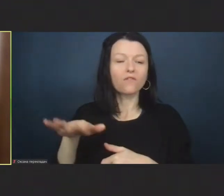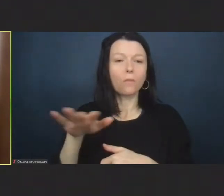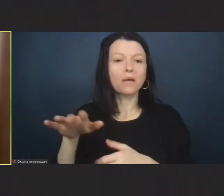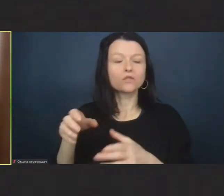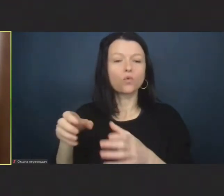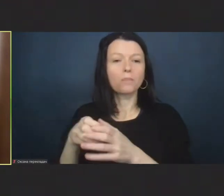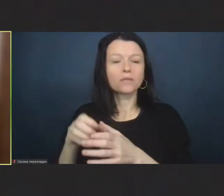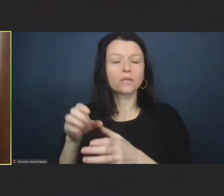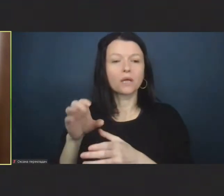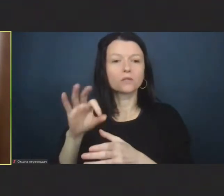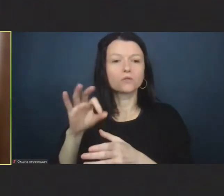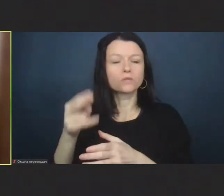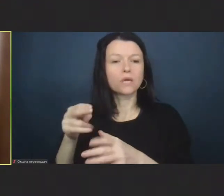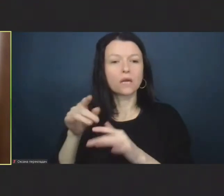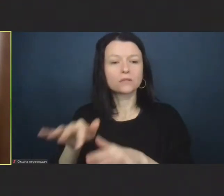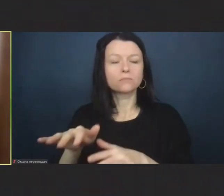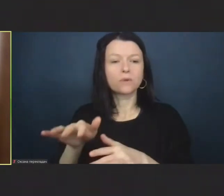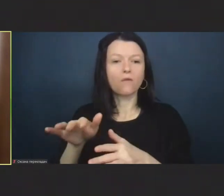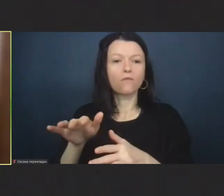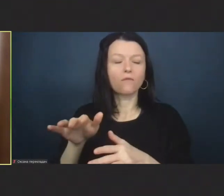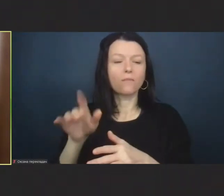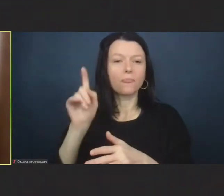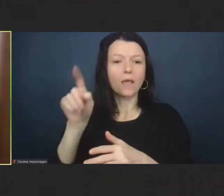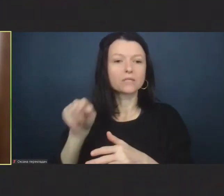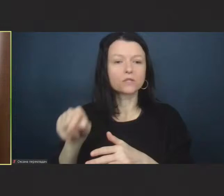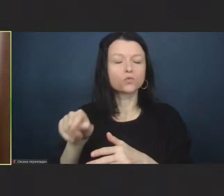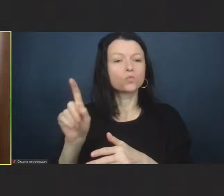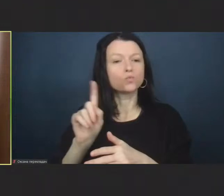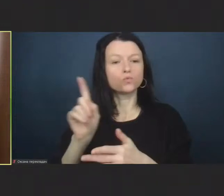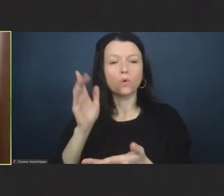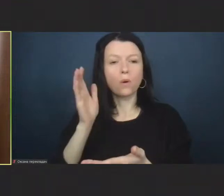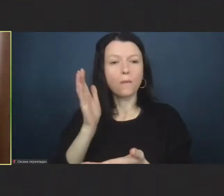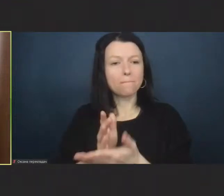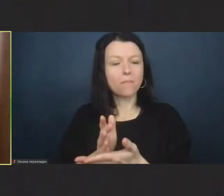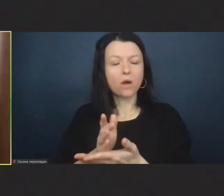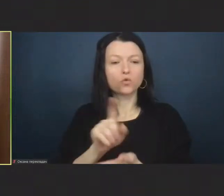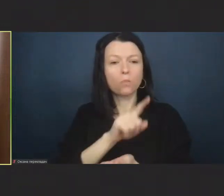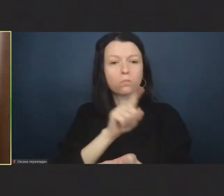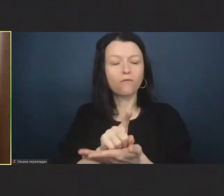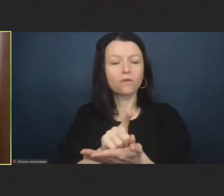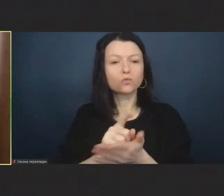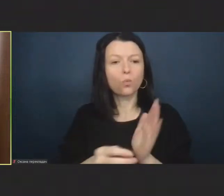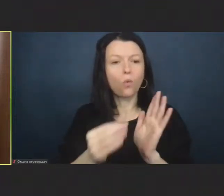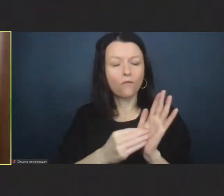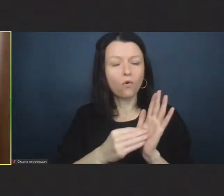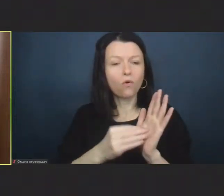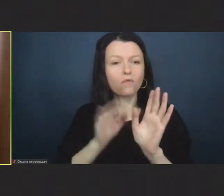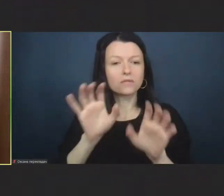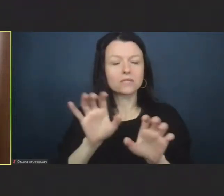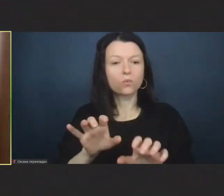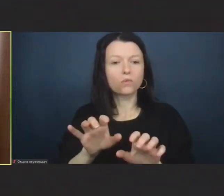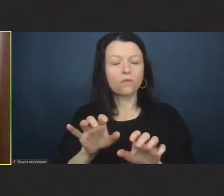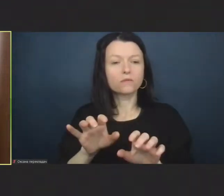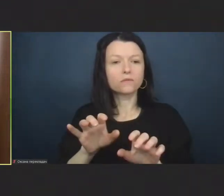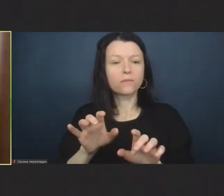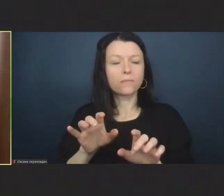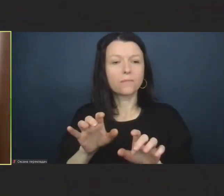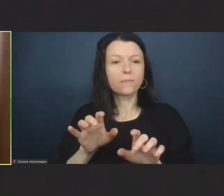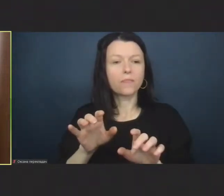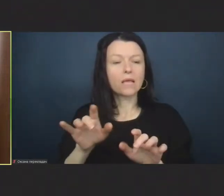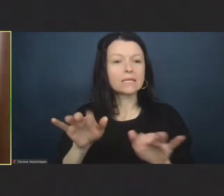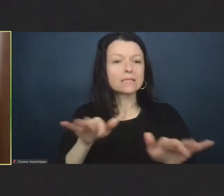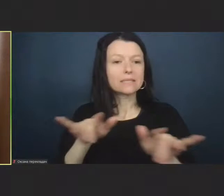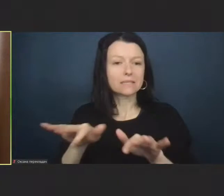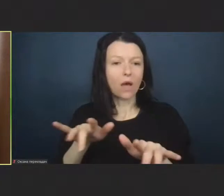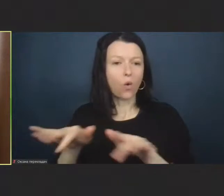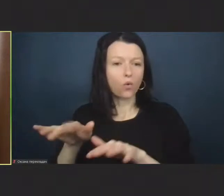law. The Social Charter also underlines the point that such rights must be